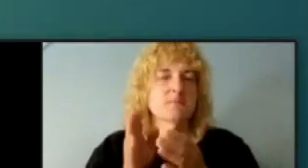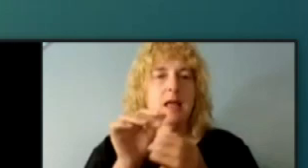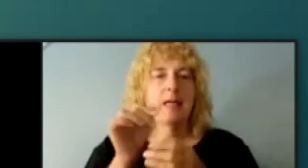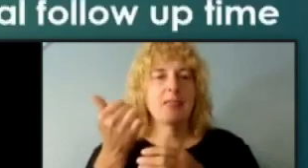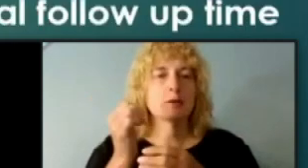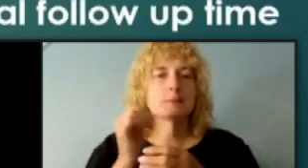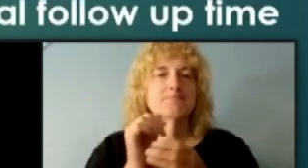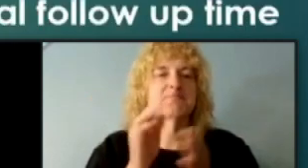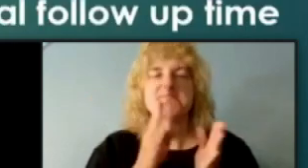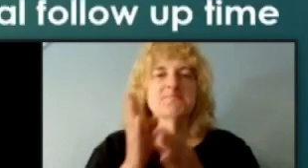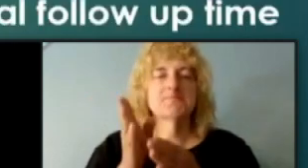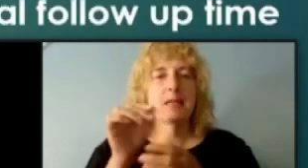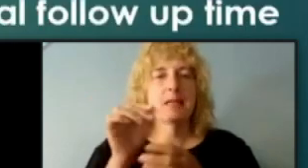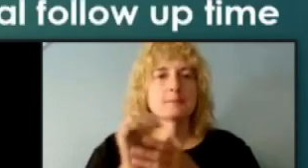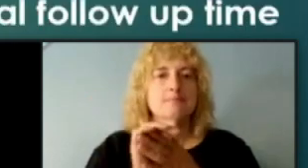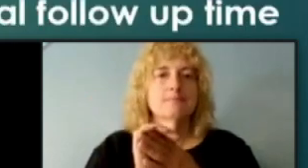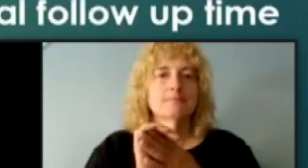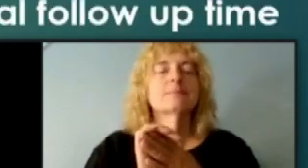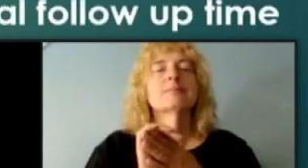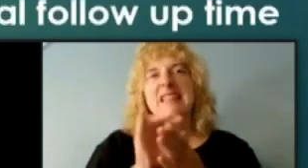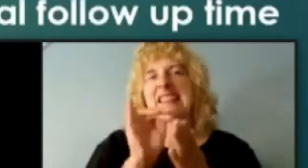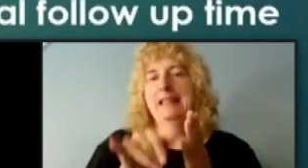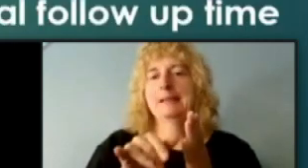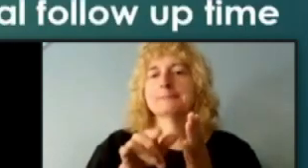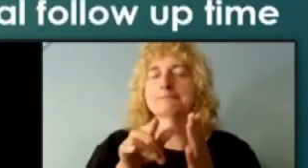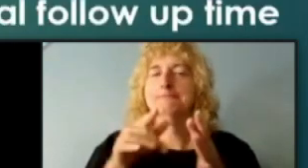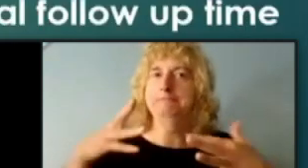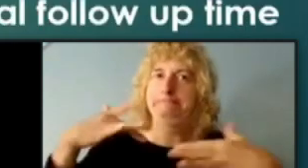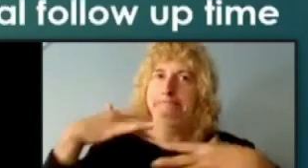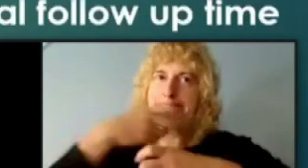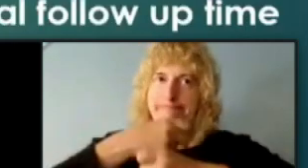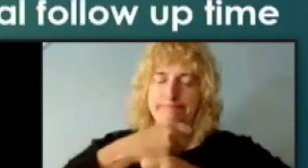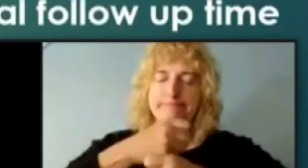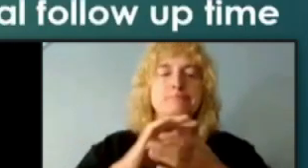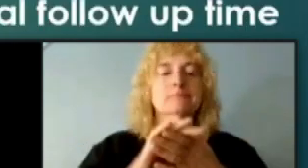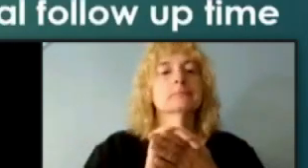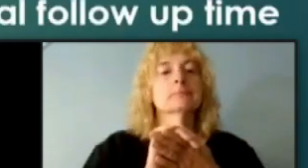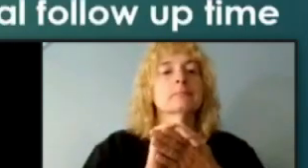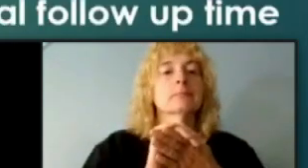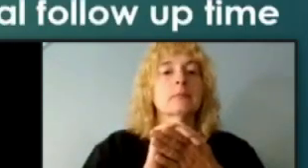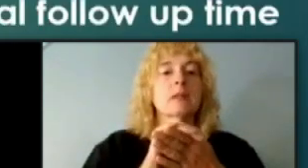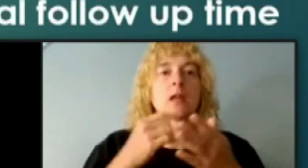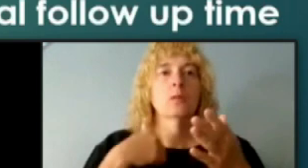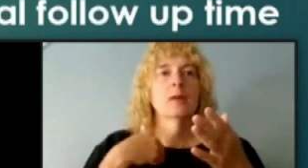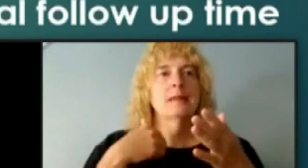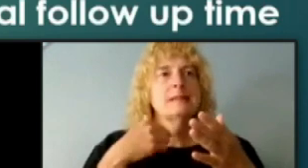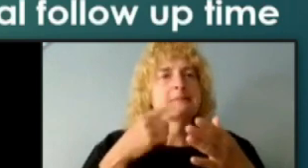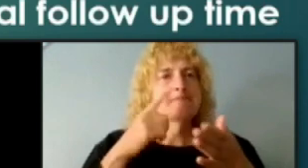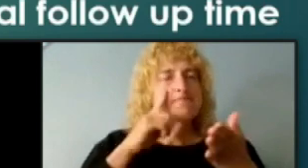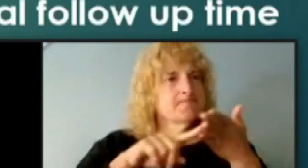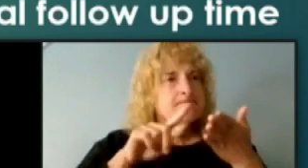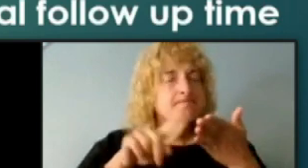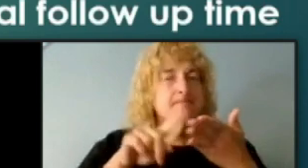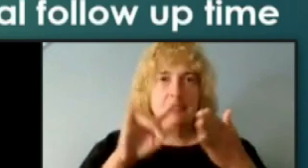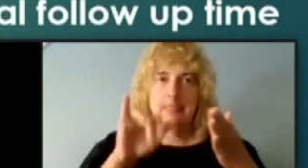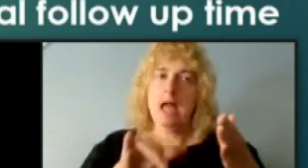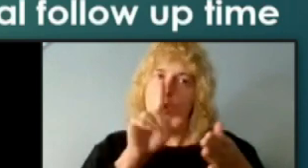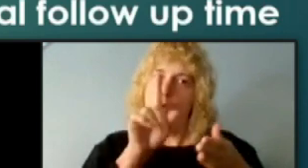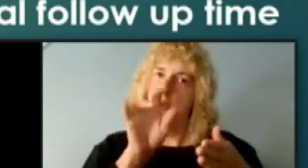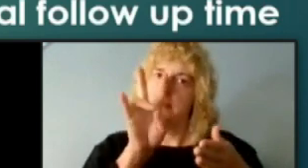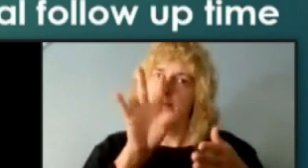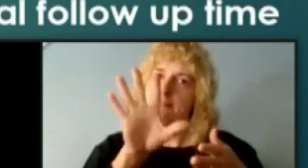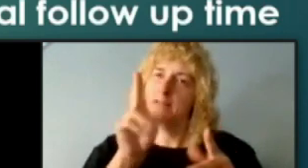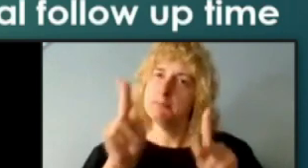One more. There you go. So what we found out so far with this group of 175 people is